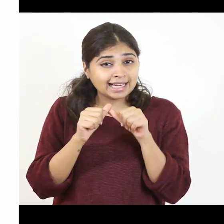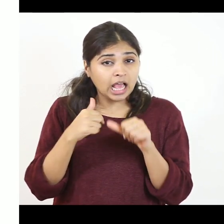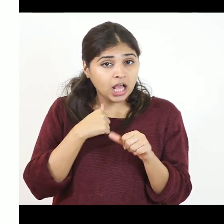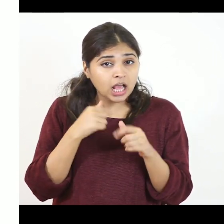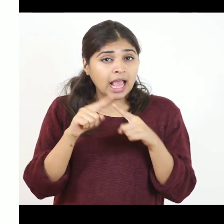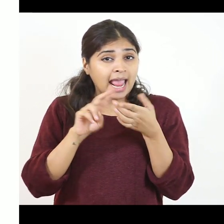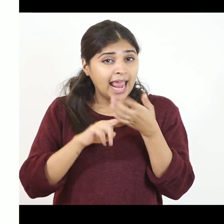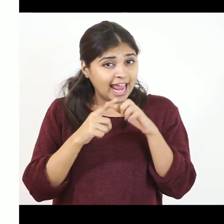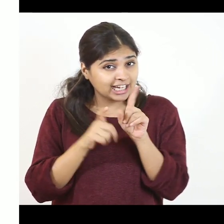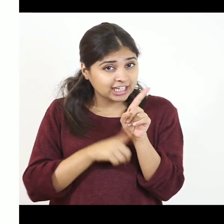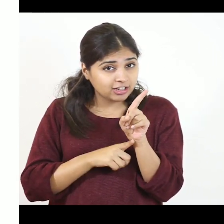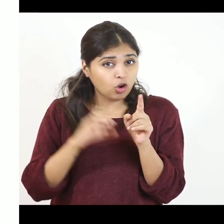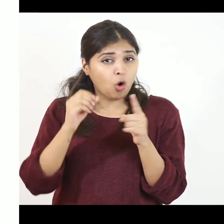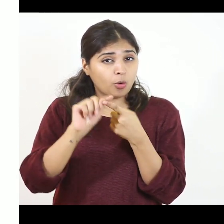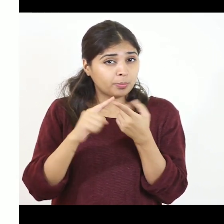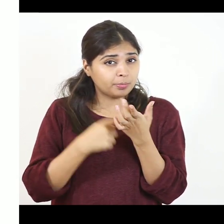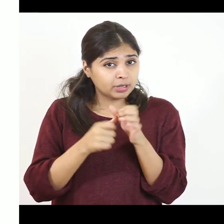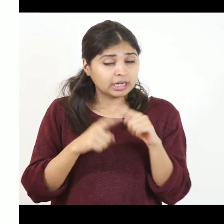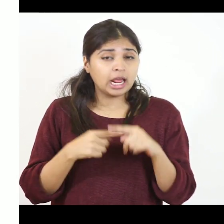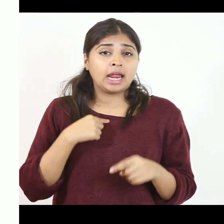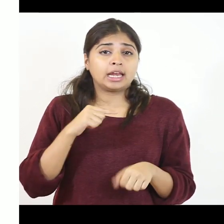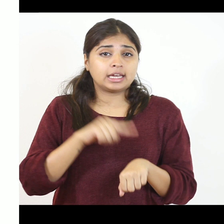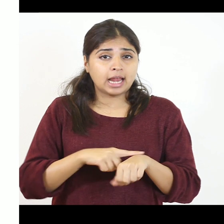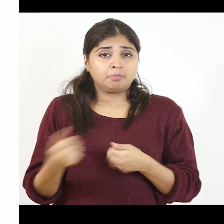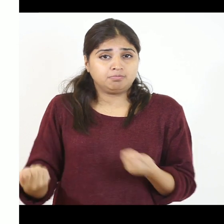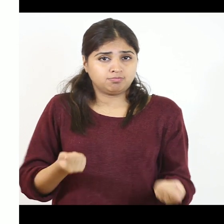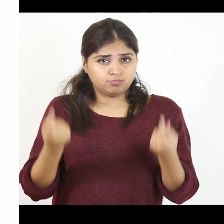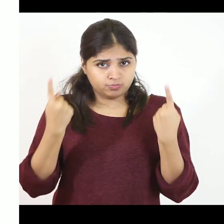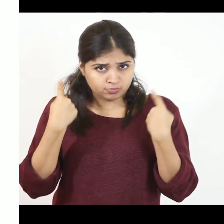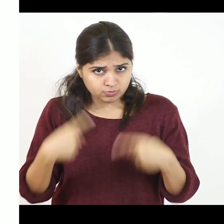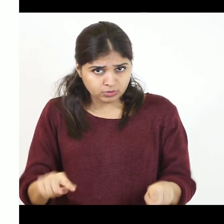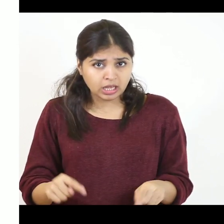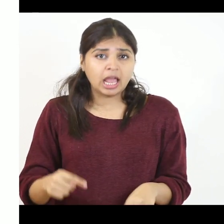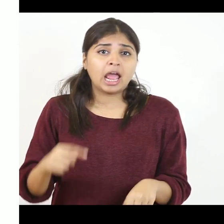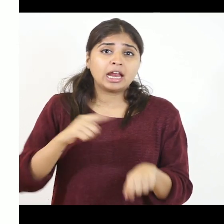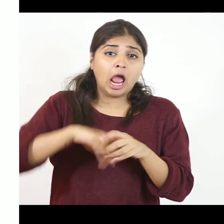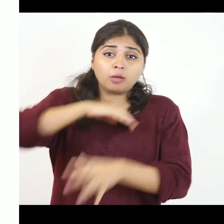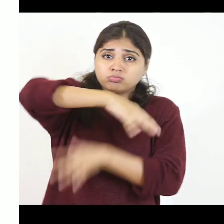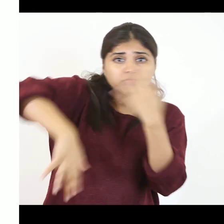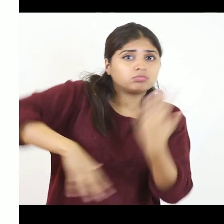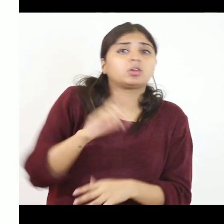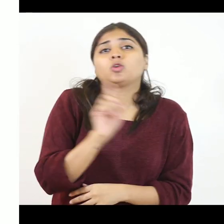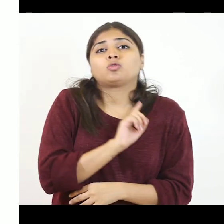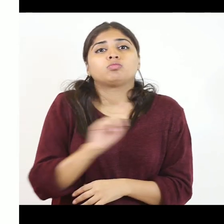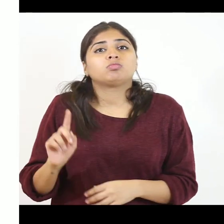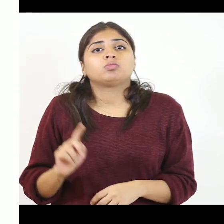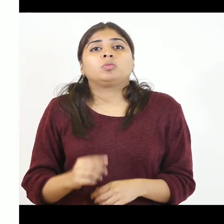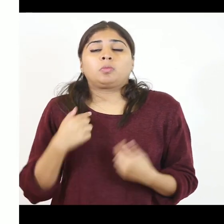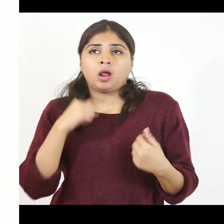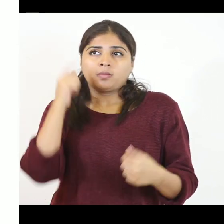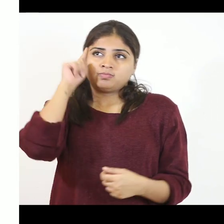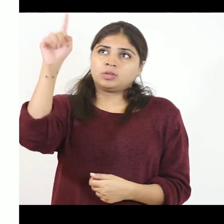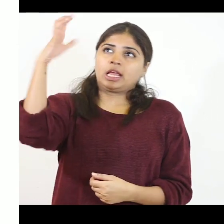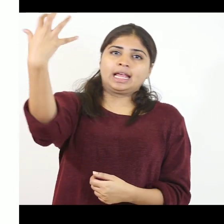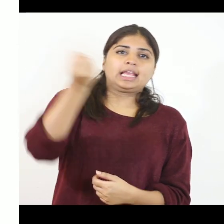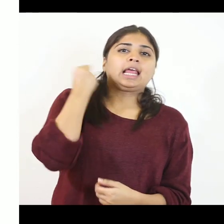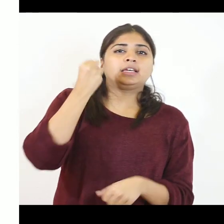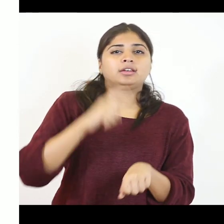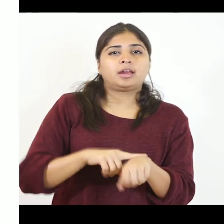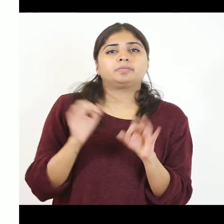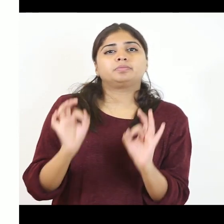time effectively and avoid time robbers in order to accomplish your target on time.